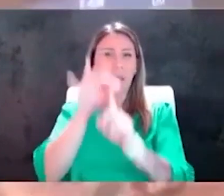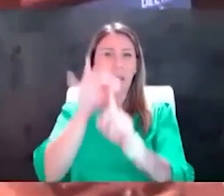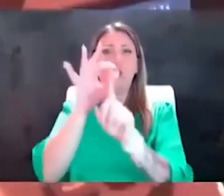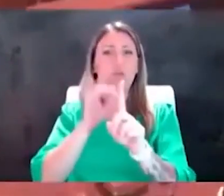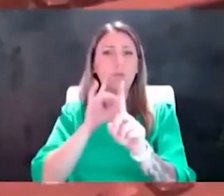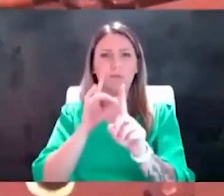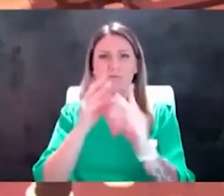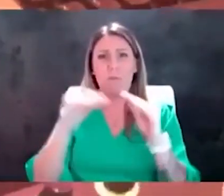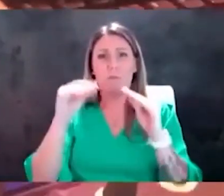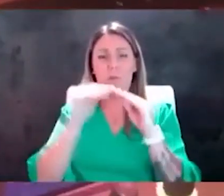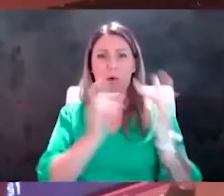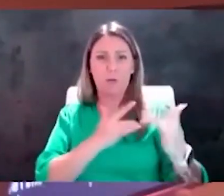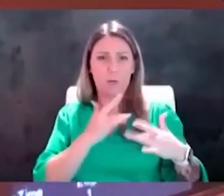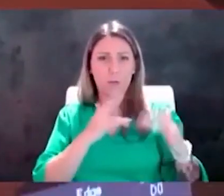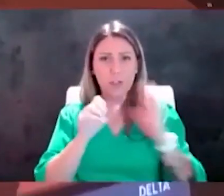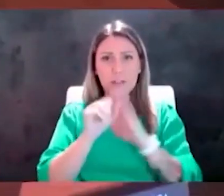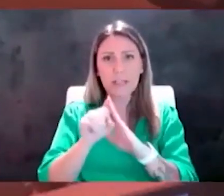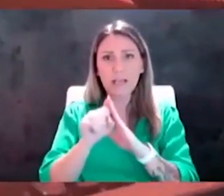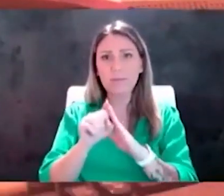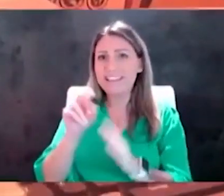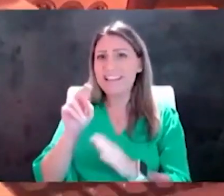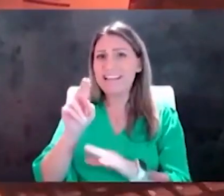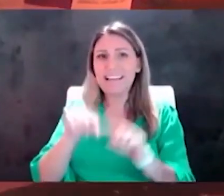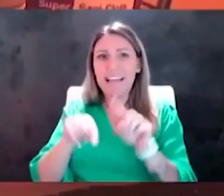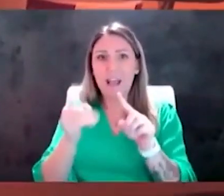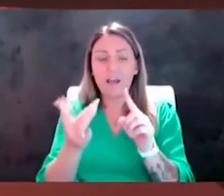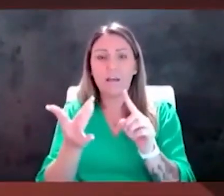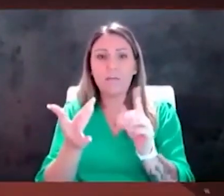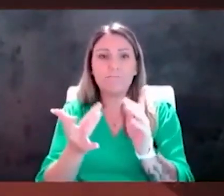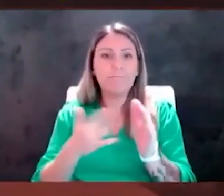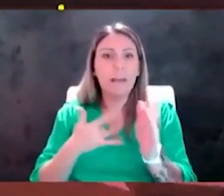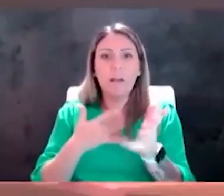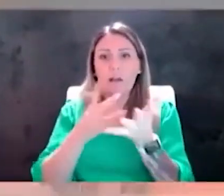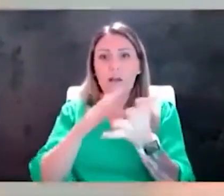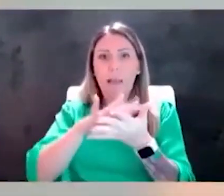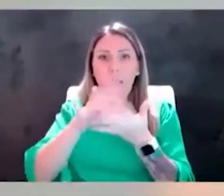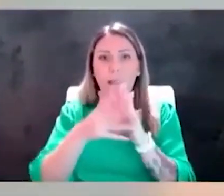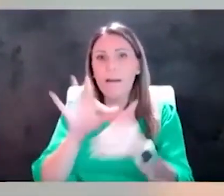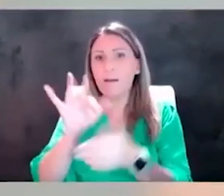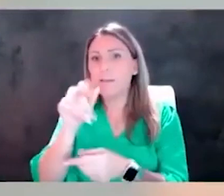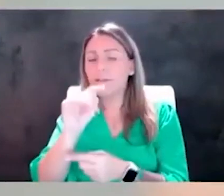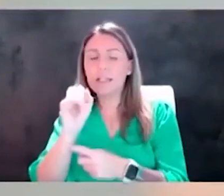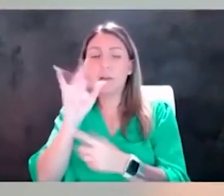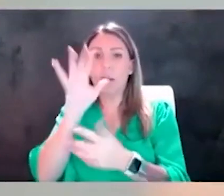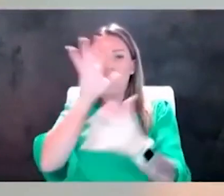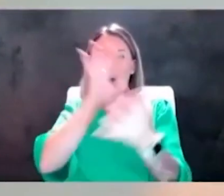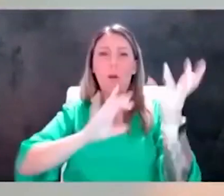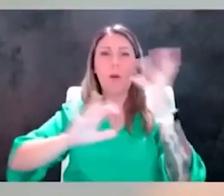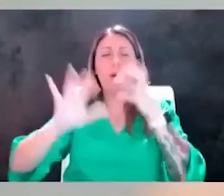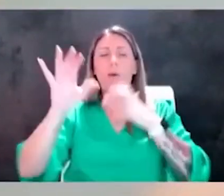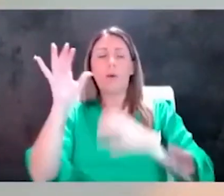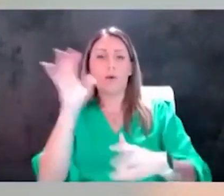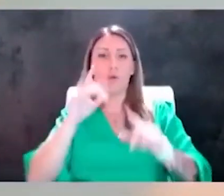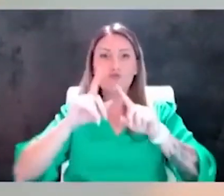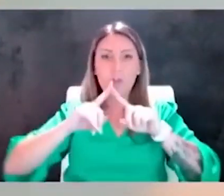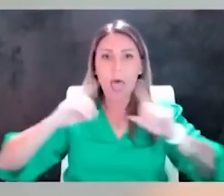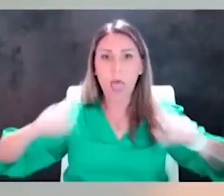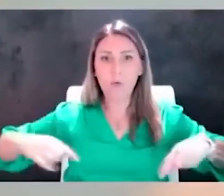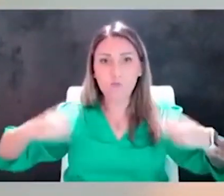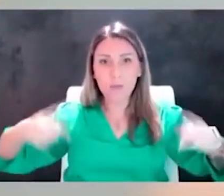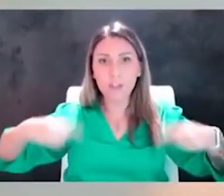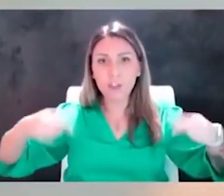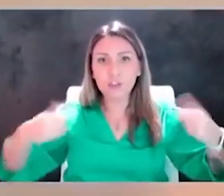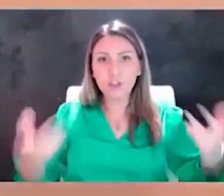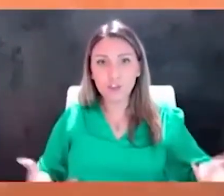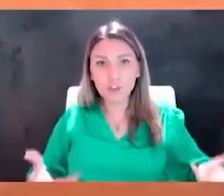symptoms. Numbness in her hands and feet, and dizzy spells so severe she had to rely on a wheelchair. But at least she had